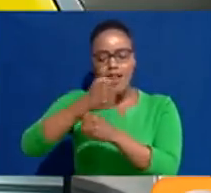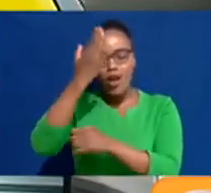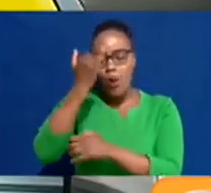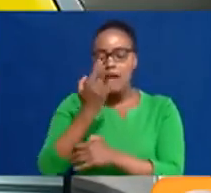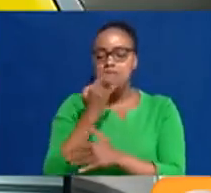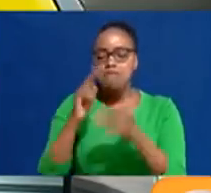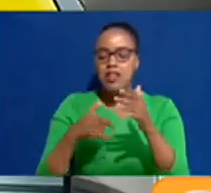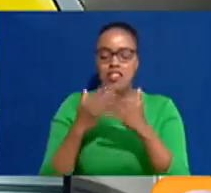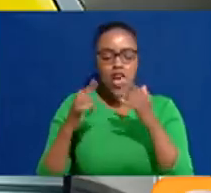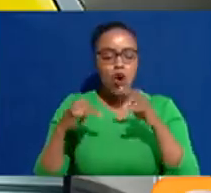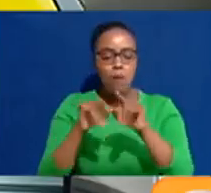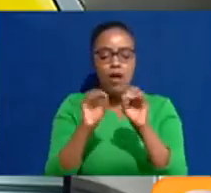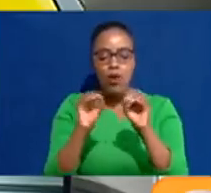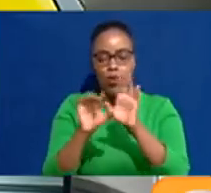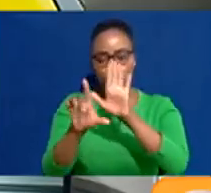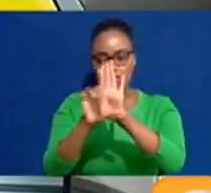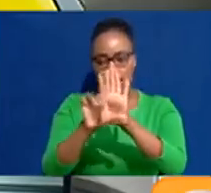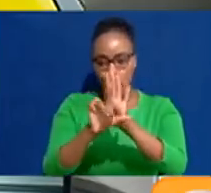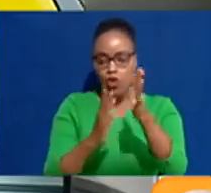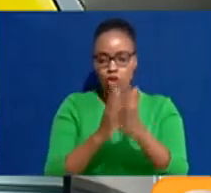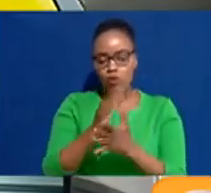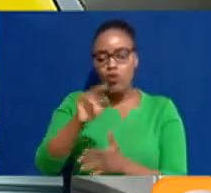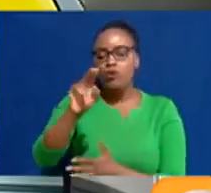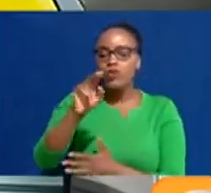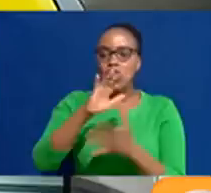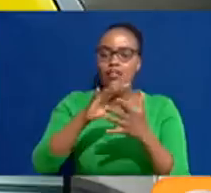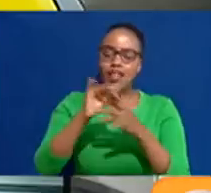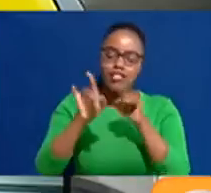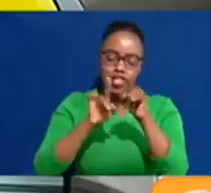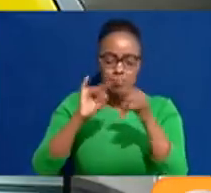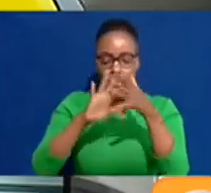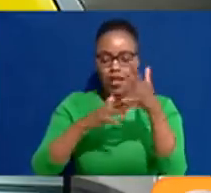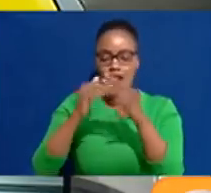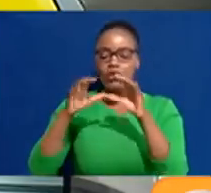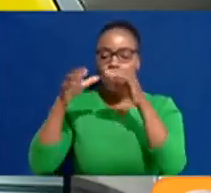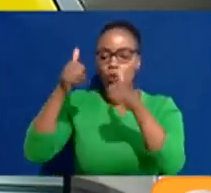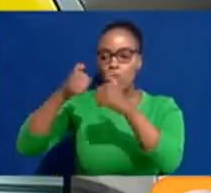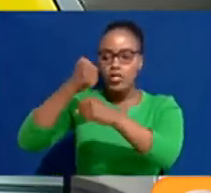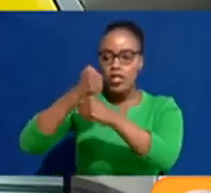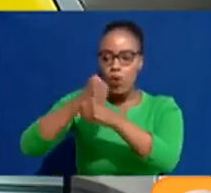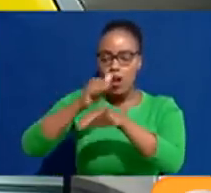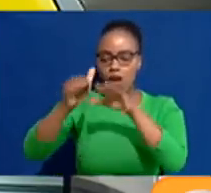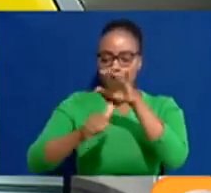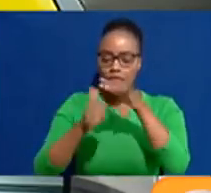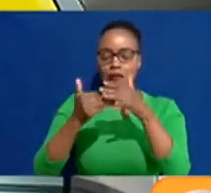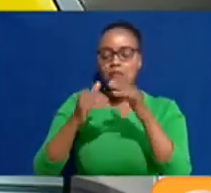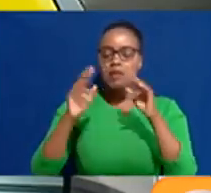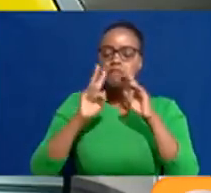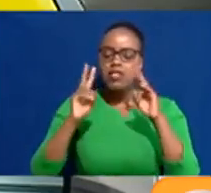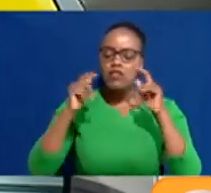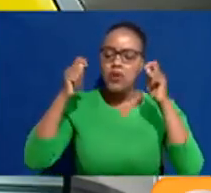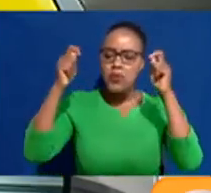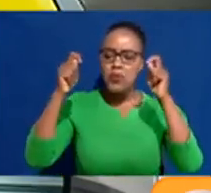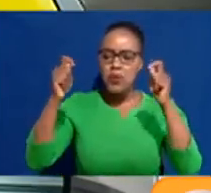term non-compliance with the law by the transport network companies under which they operate. The drivers held peaceful demonstrations